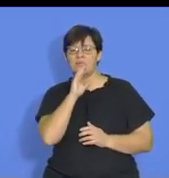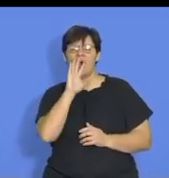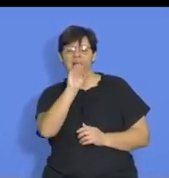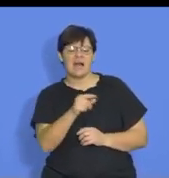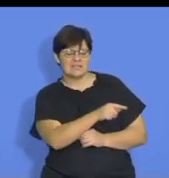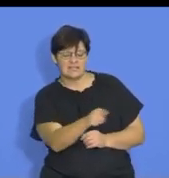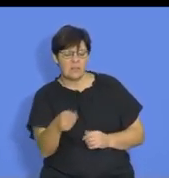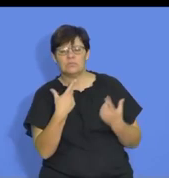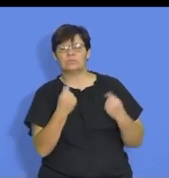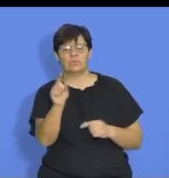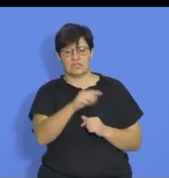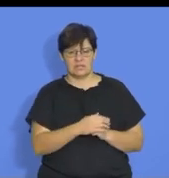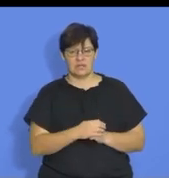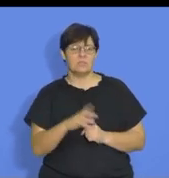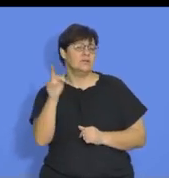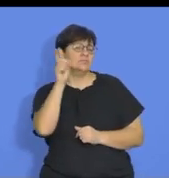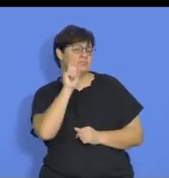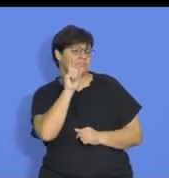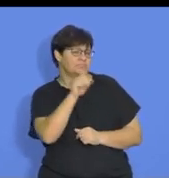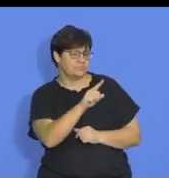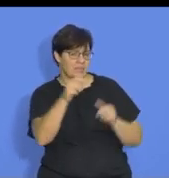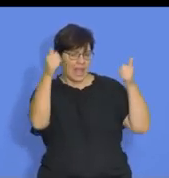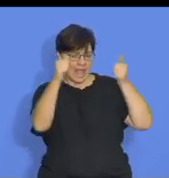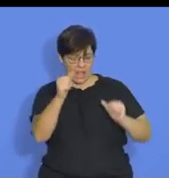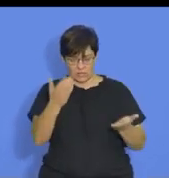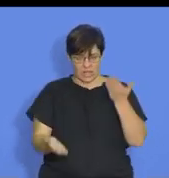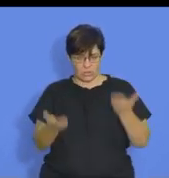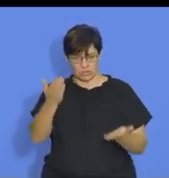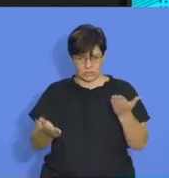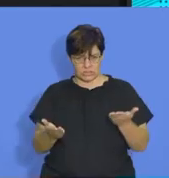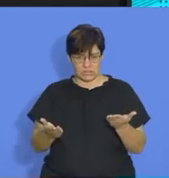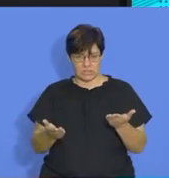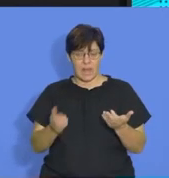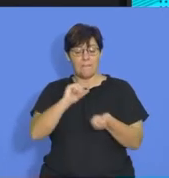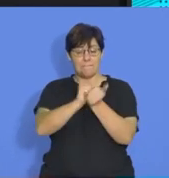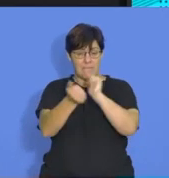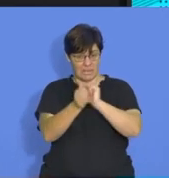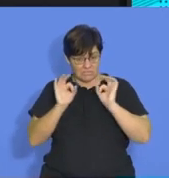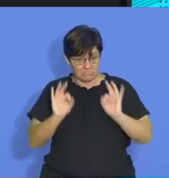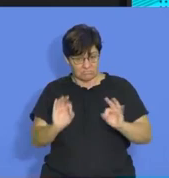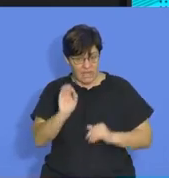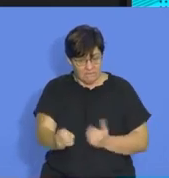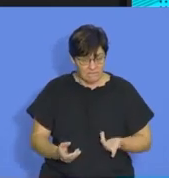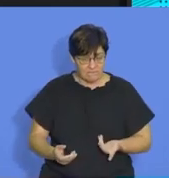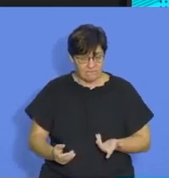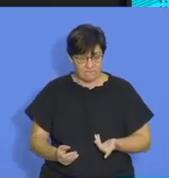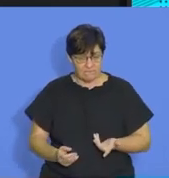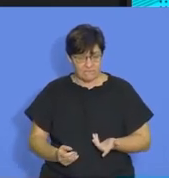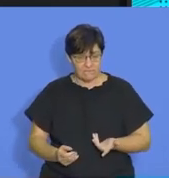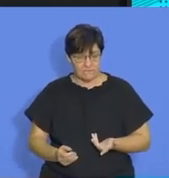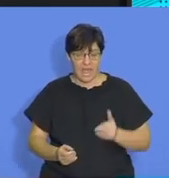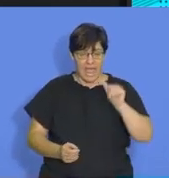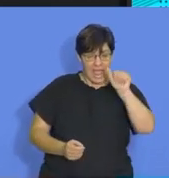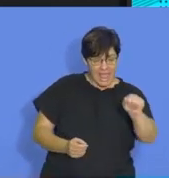often ask my students to do is quickly check that that accounting equation mathematically is correct. Because